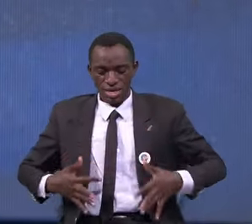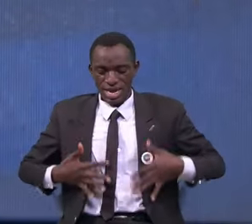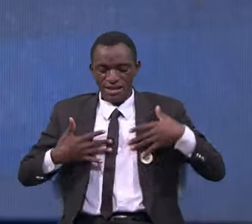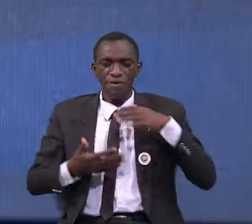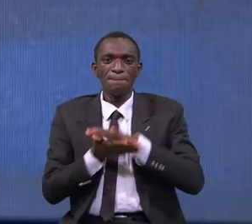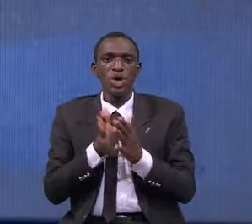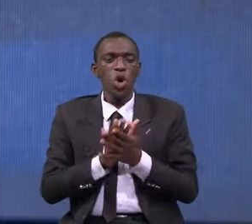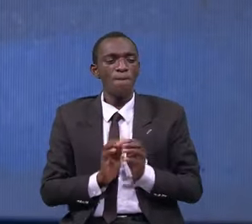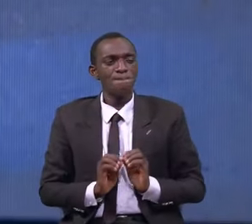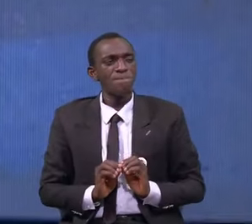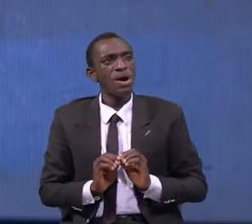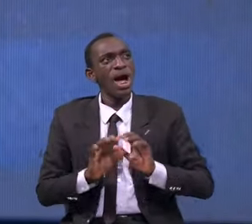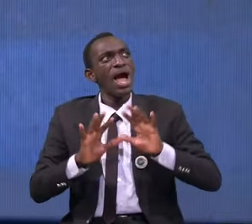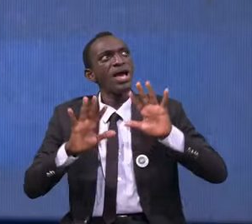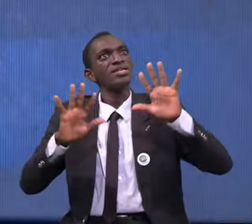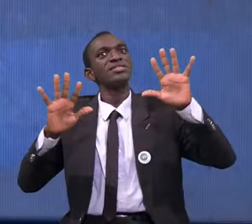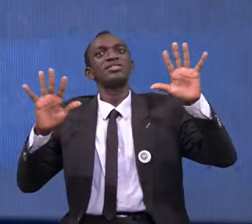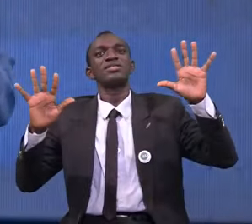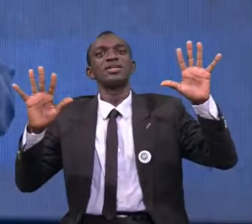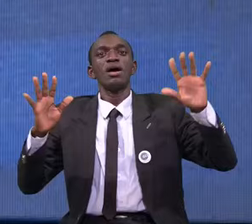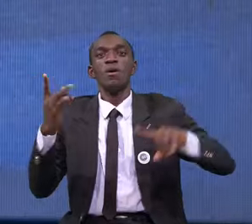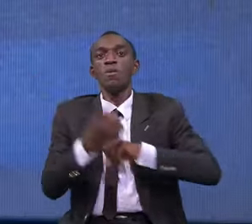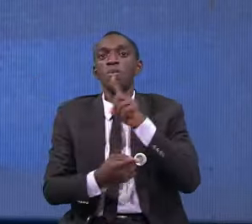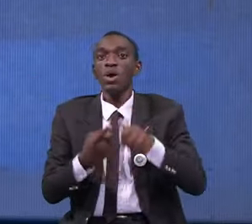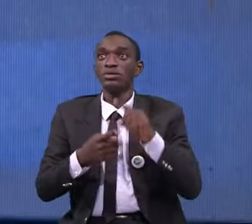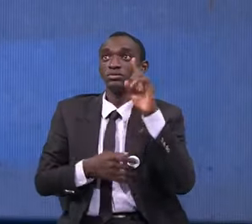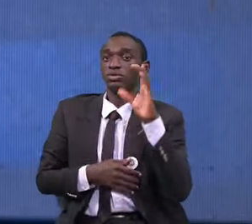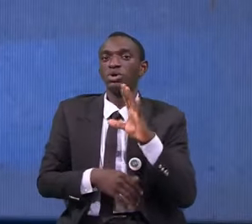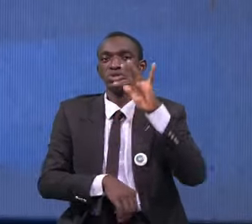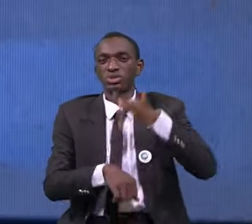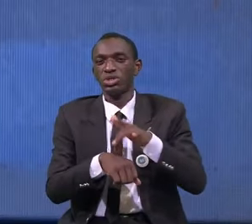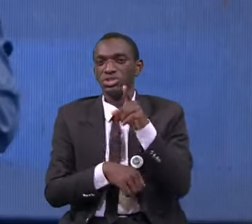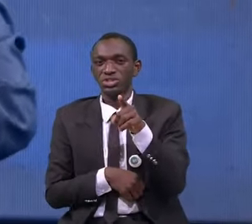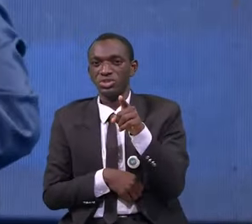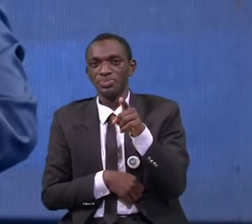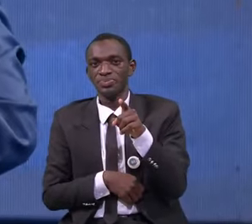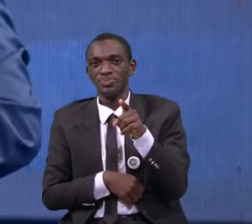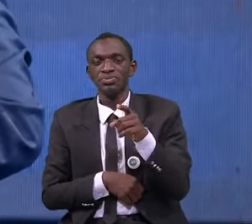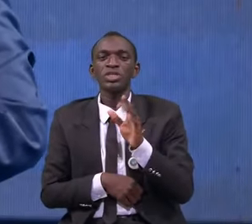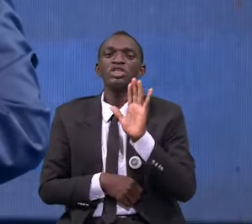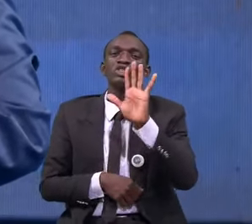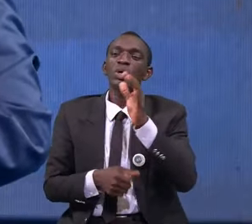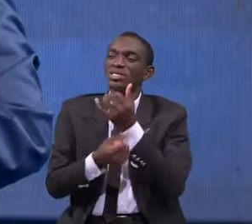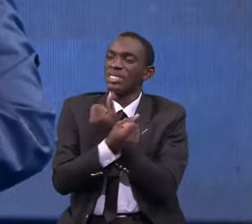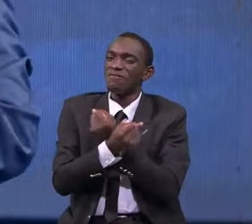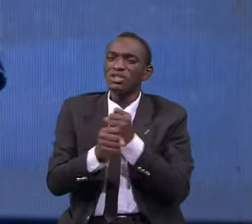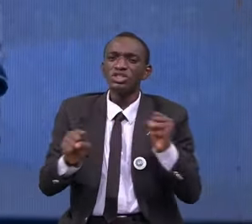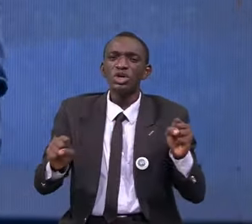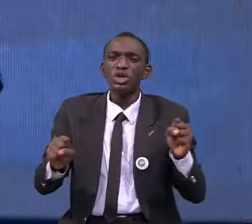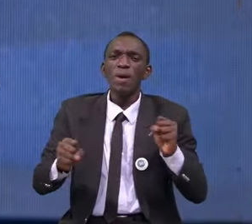brighter. When God touches you, your salvation gives